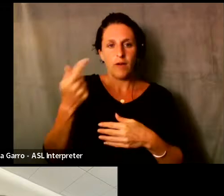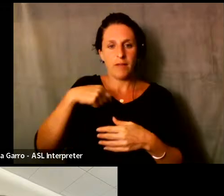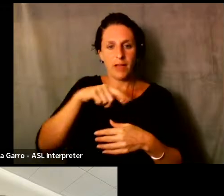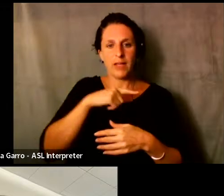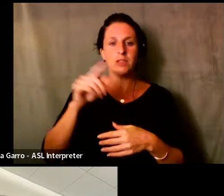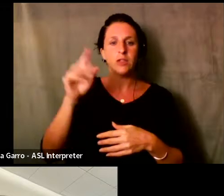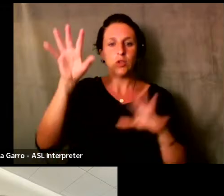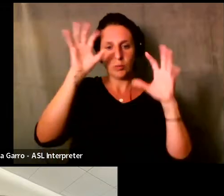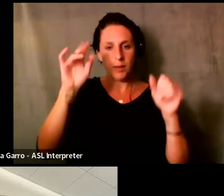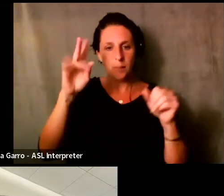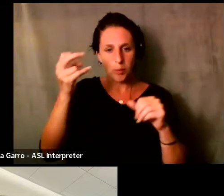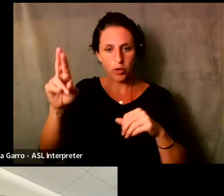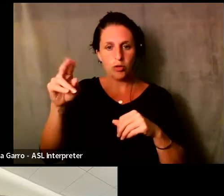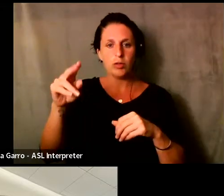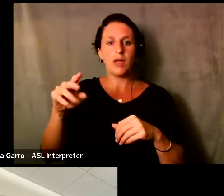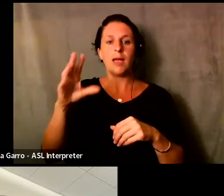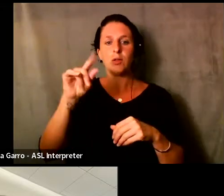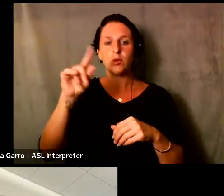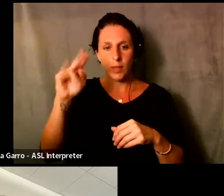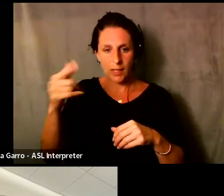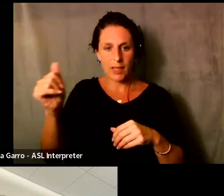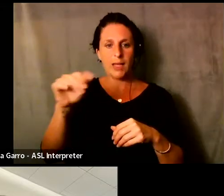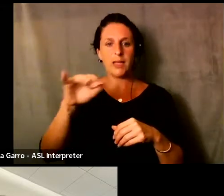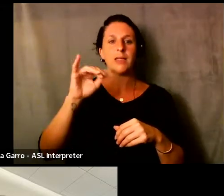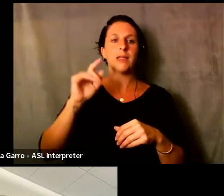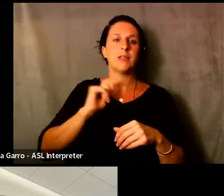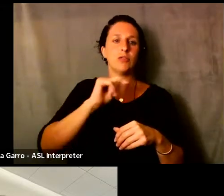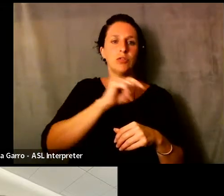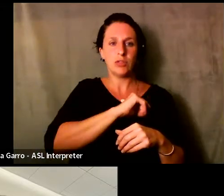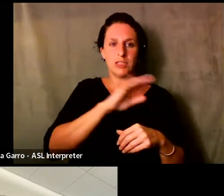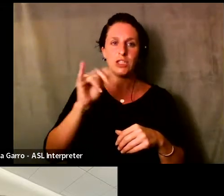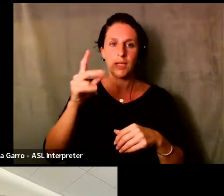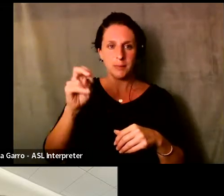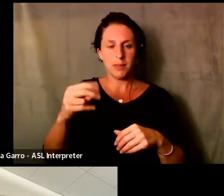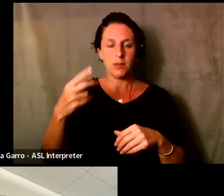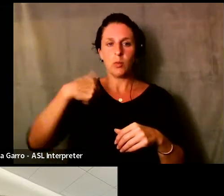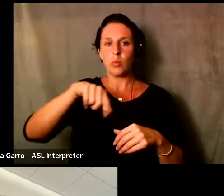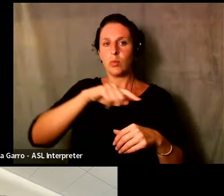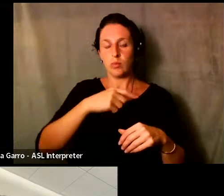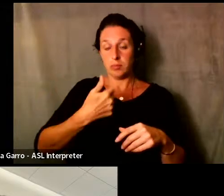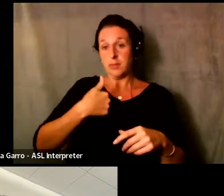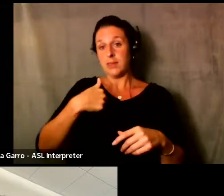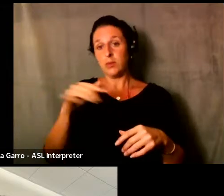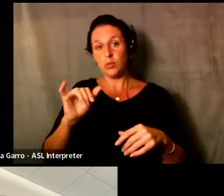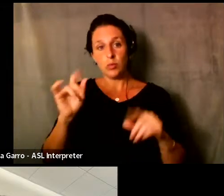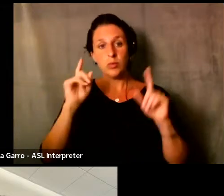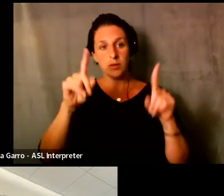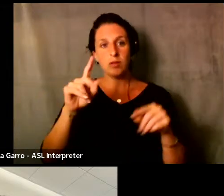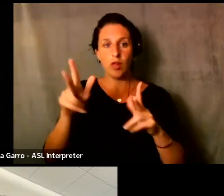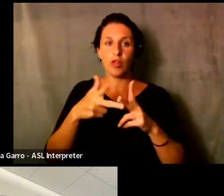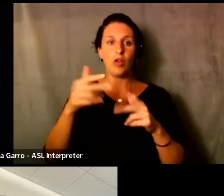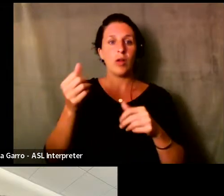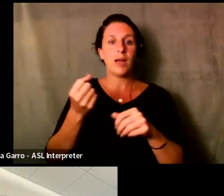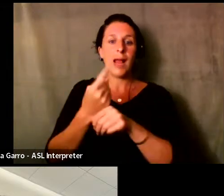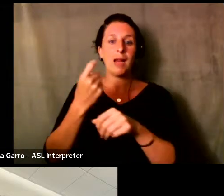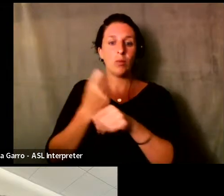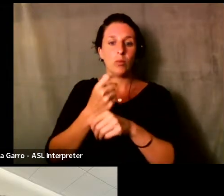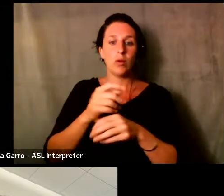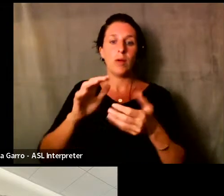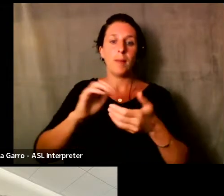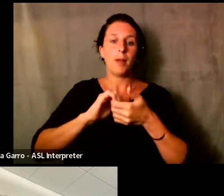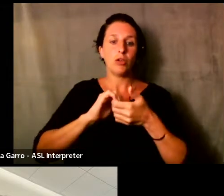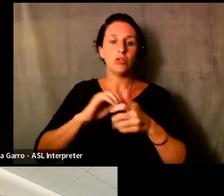think Trustee Andrade Zuniga and Trustee Jacobson and myself, we attended the 3rd annual Partners Luncheon